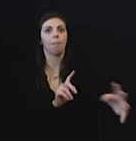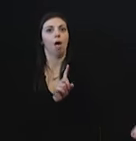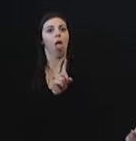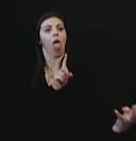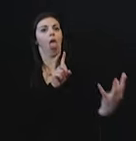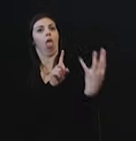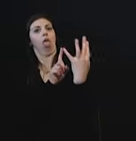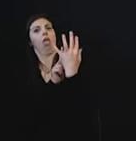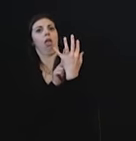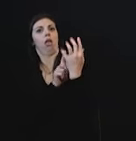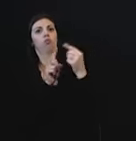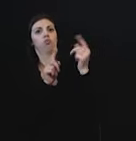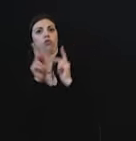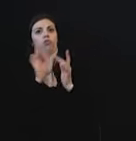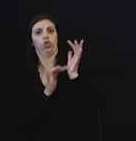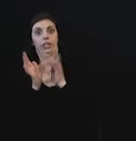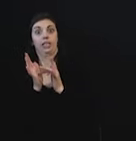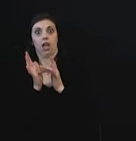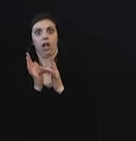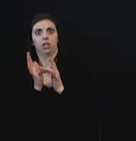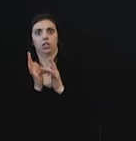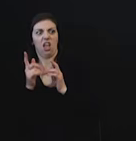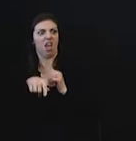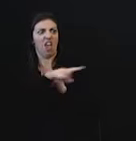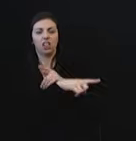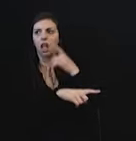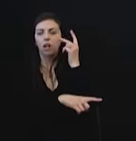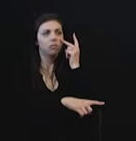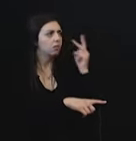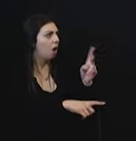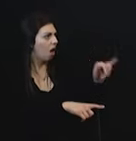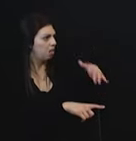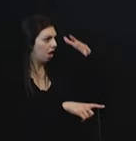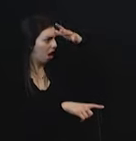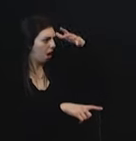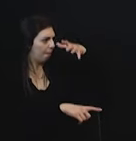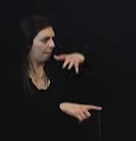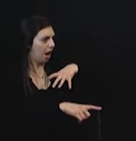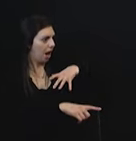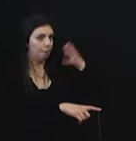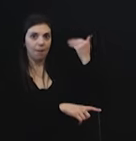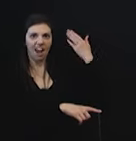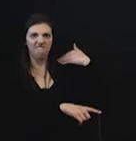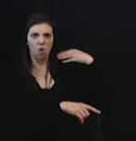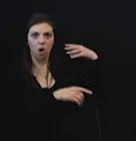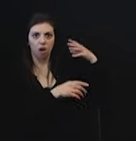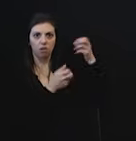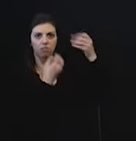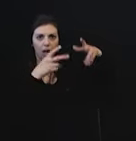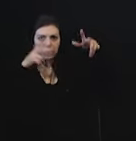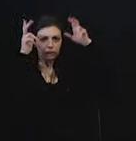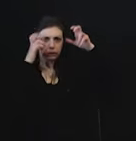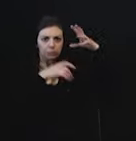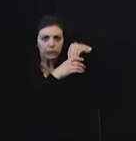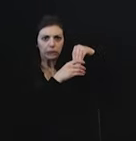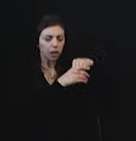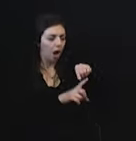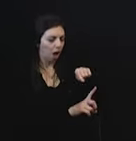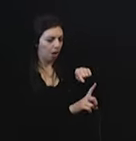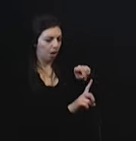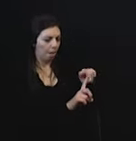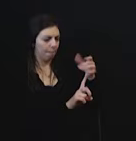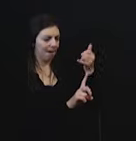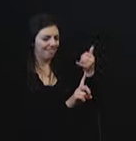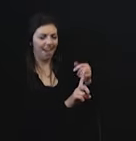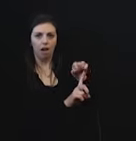the man who had been possessed by the legion of demons. And hear this word. He was sitting there, fully